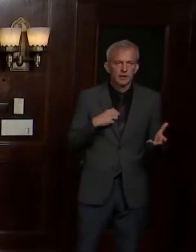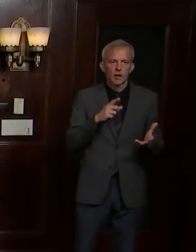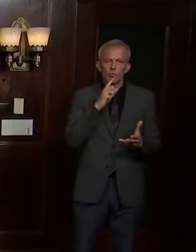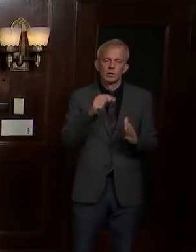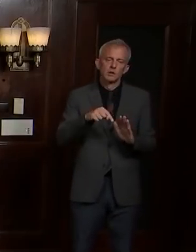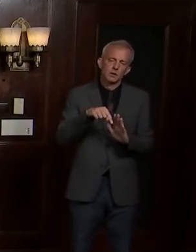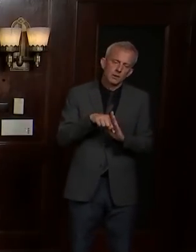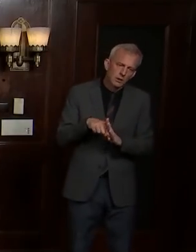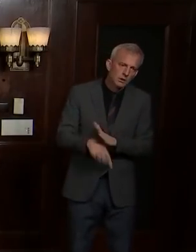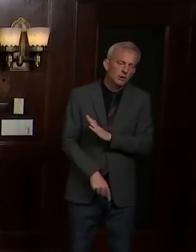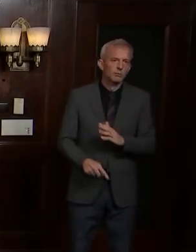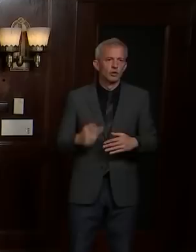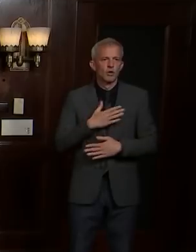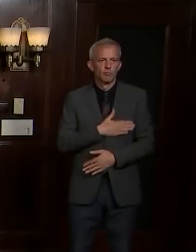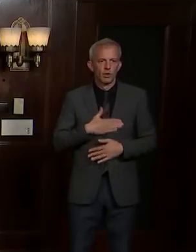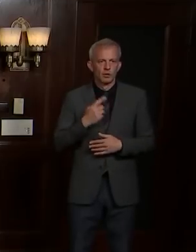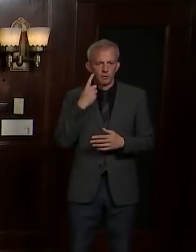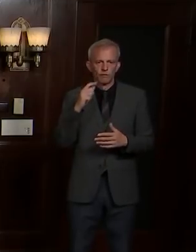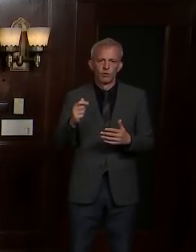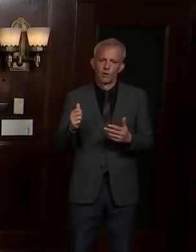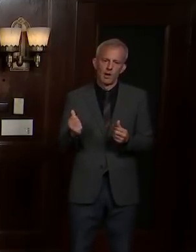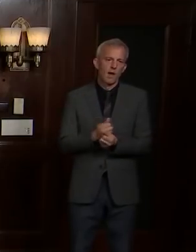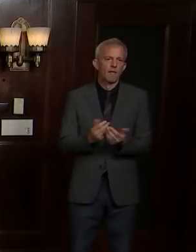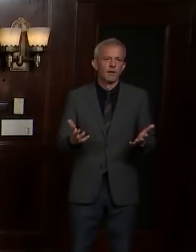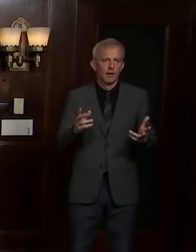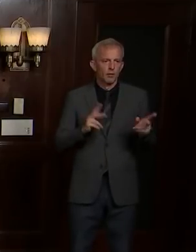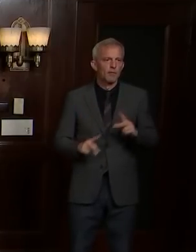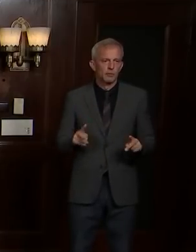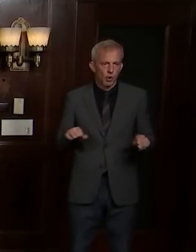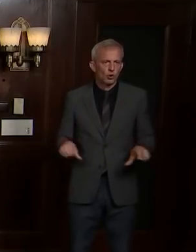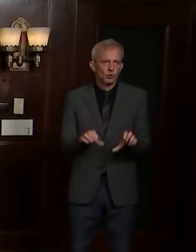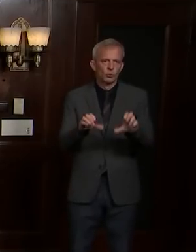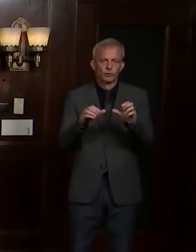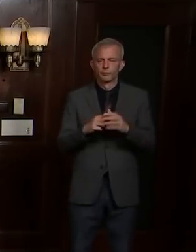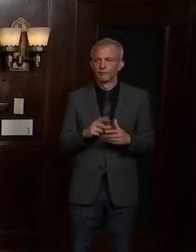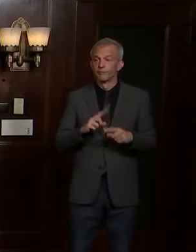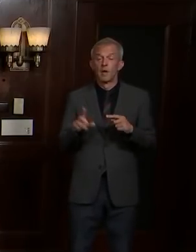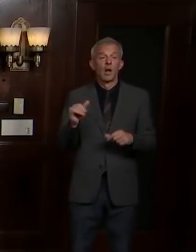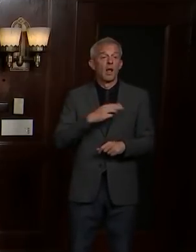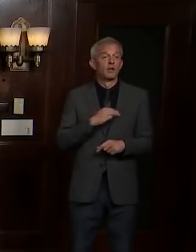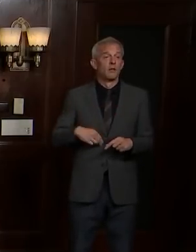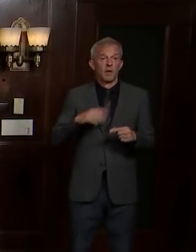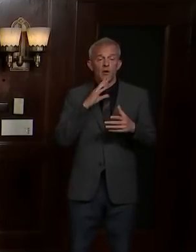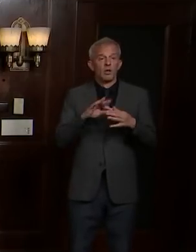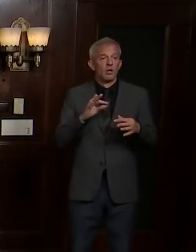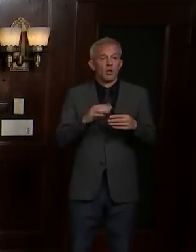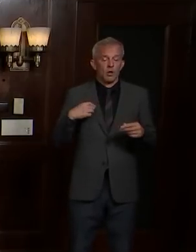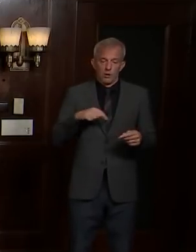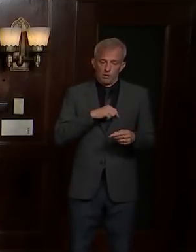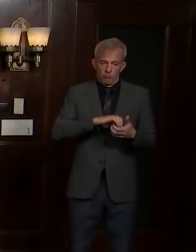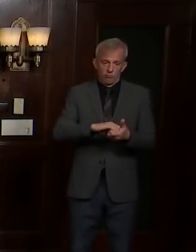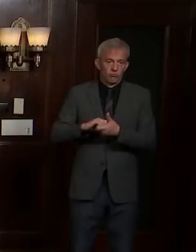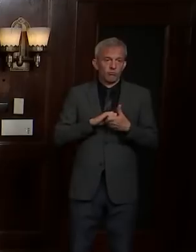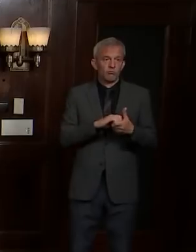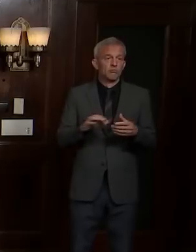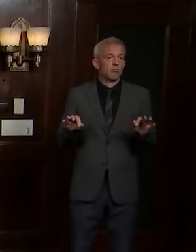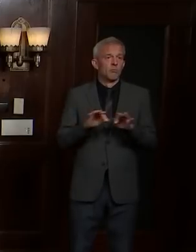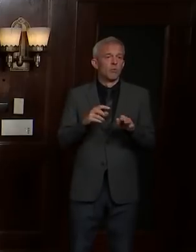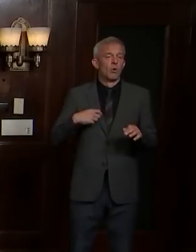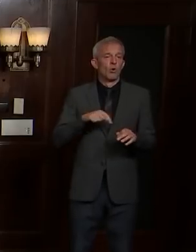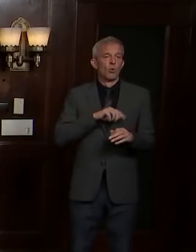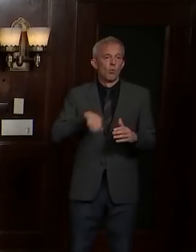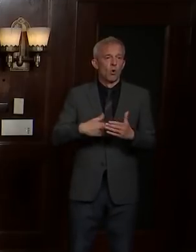everything everyone's doing. But as the mayor says, we're in this together, and if we all do our part, this will be a little